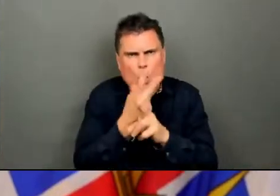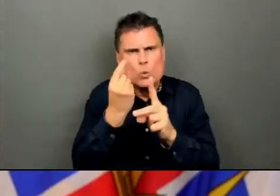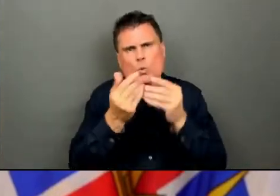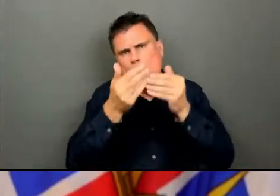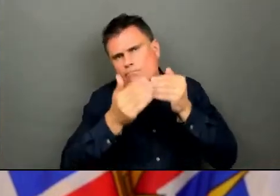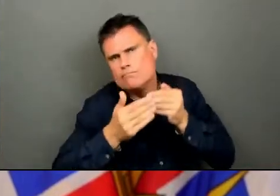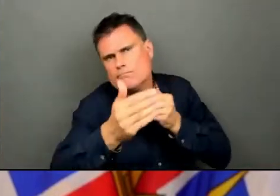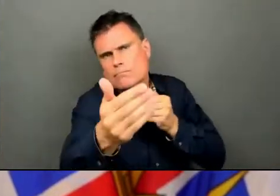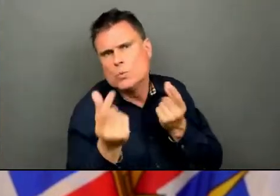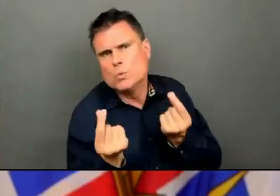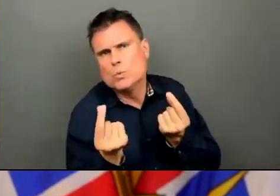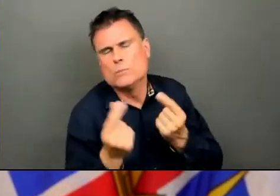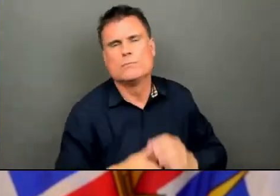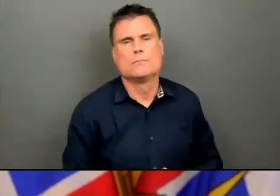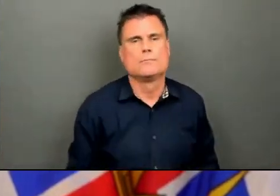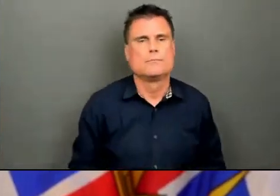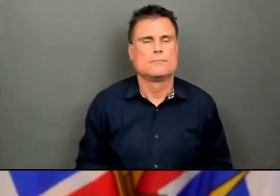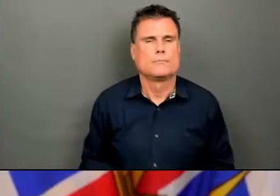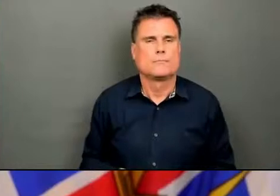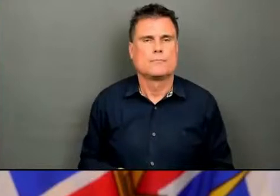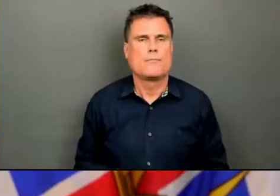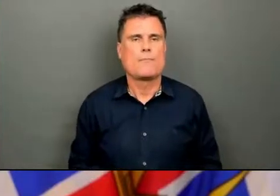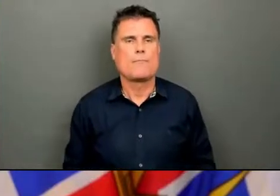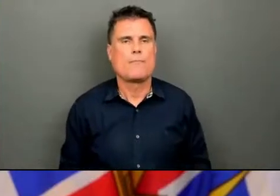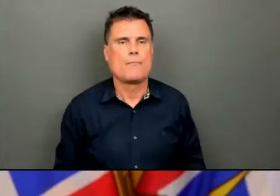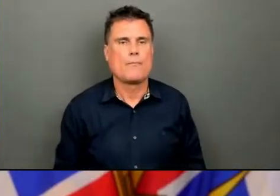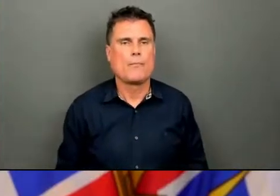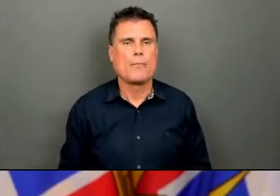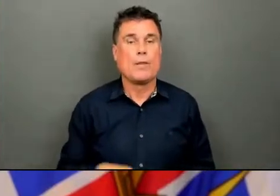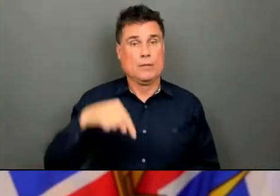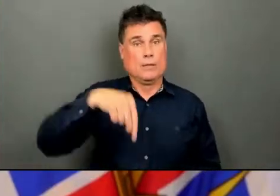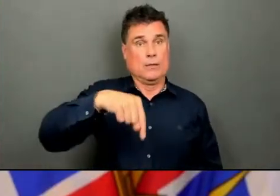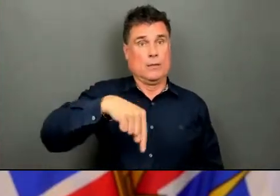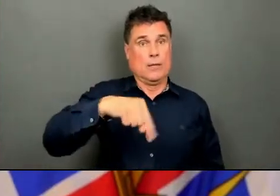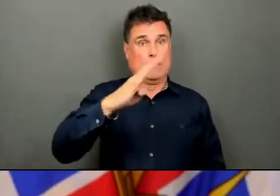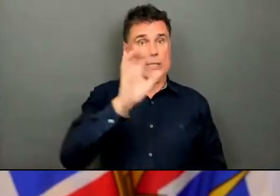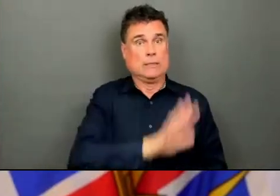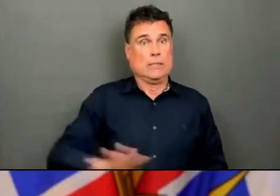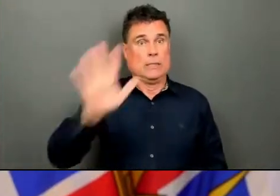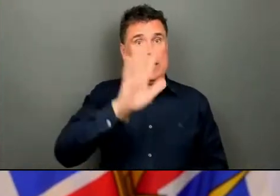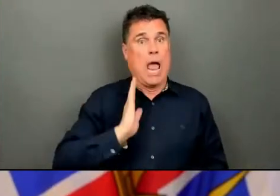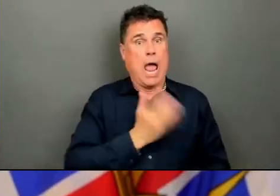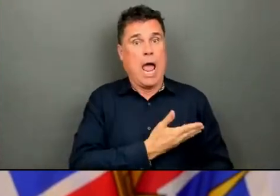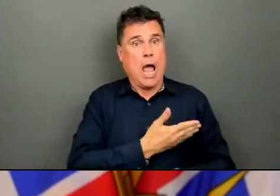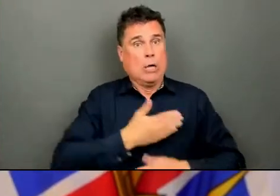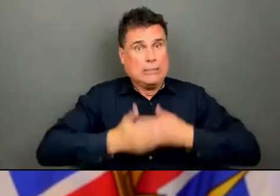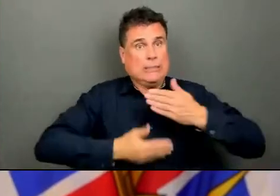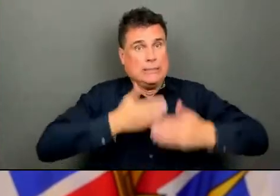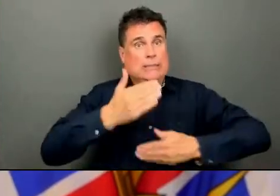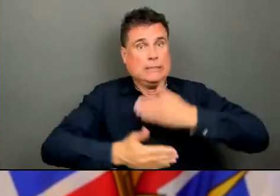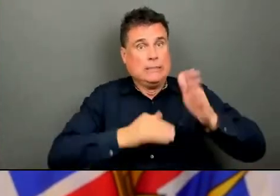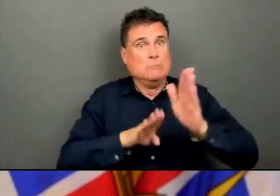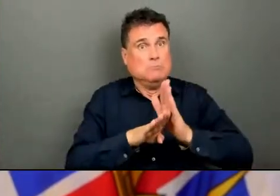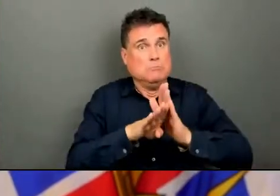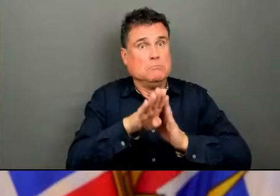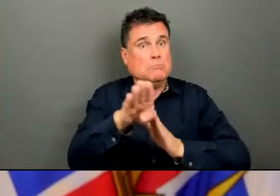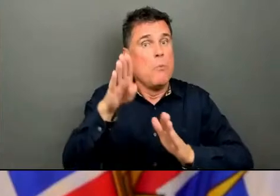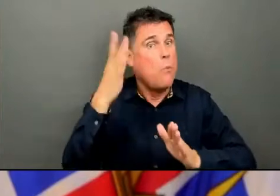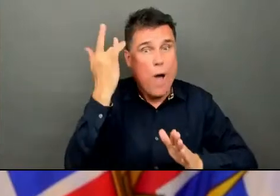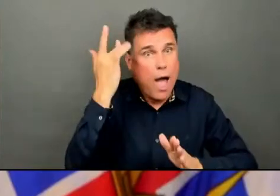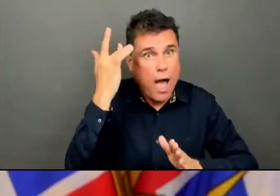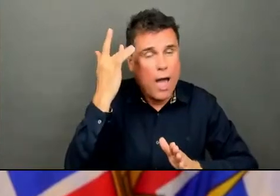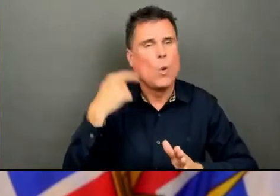Our progress through this pandemic in BC has always been the result of us working together, doing our